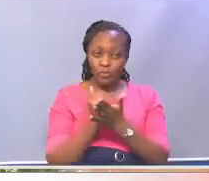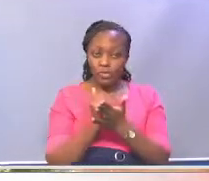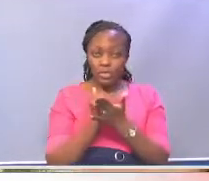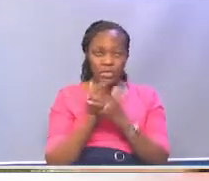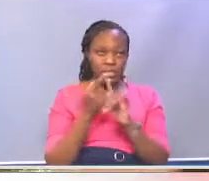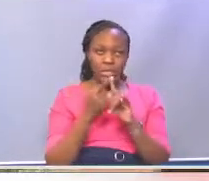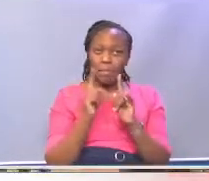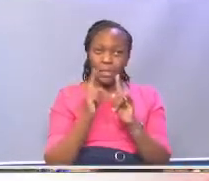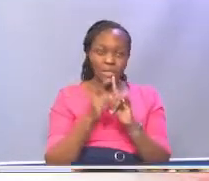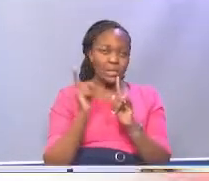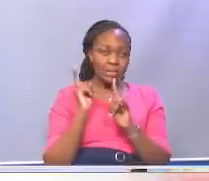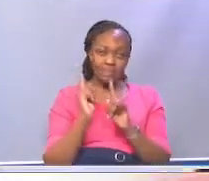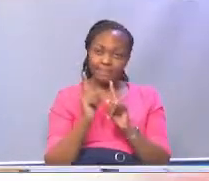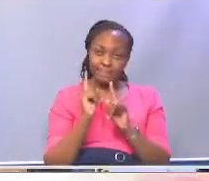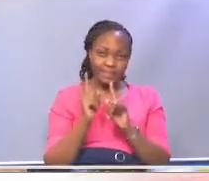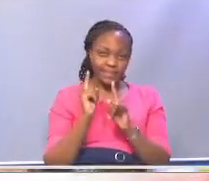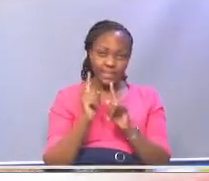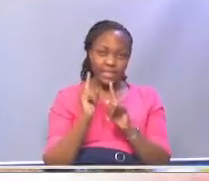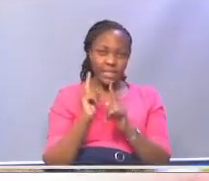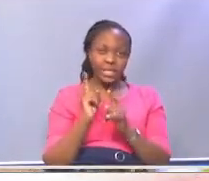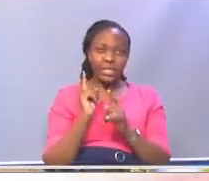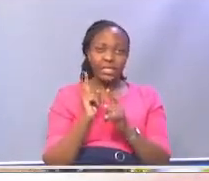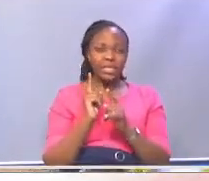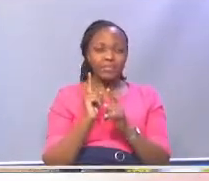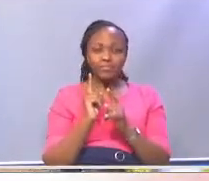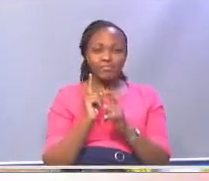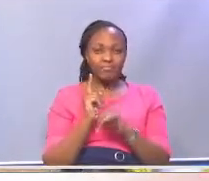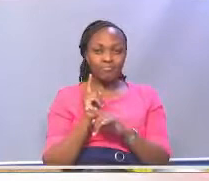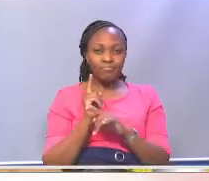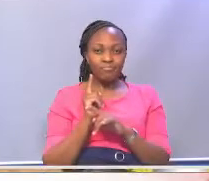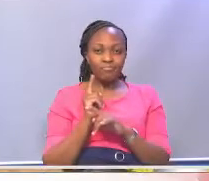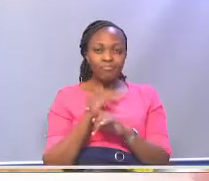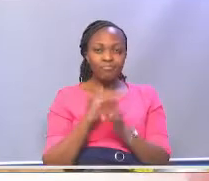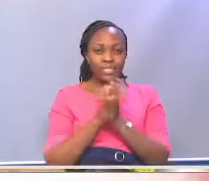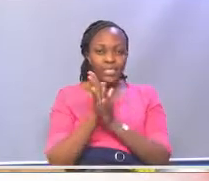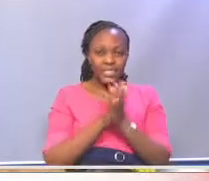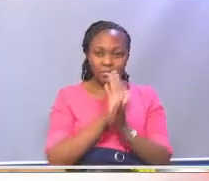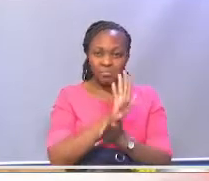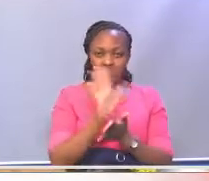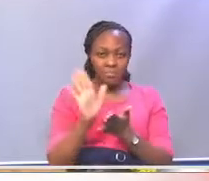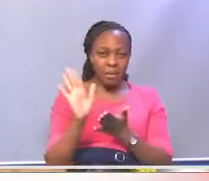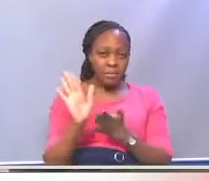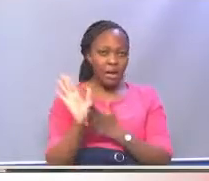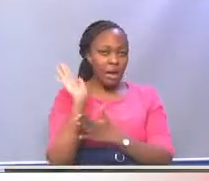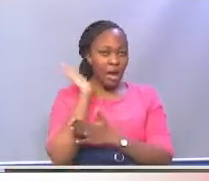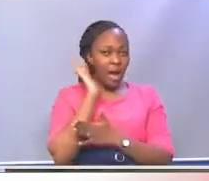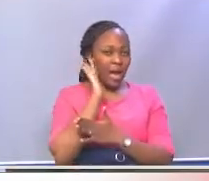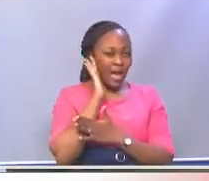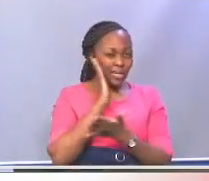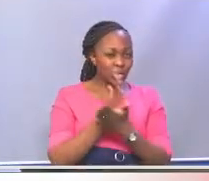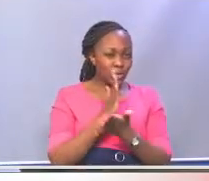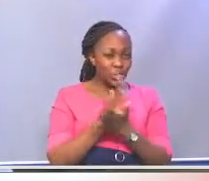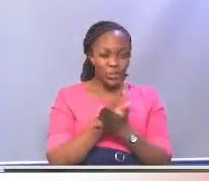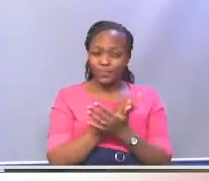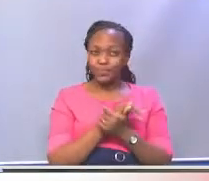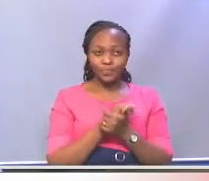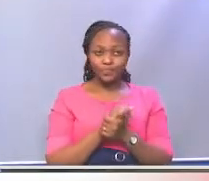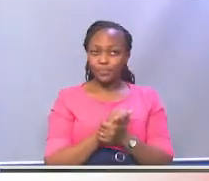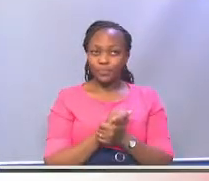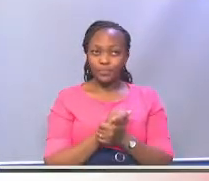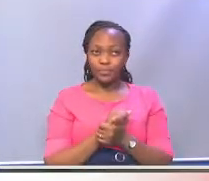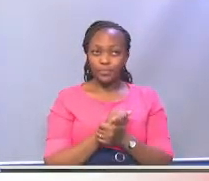deaf ears, as he was given the third in command at the DCI to have a conversation with. From next